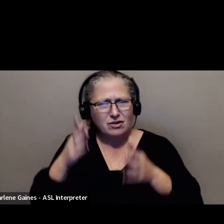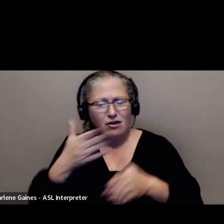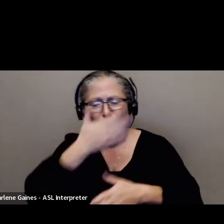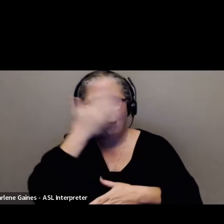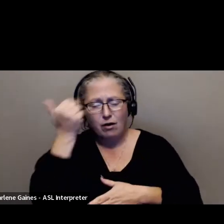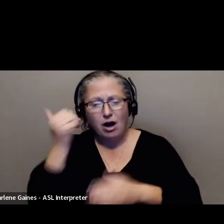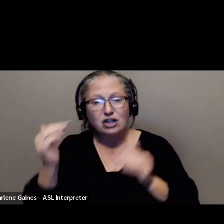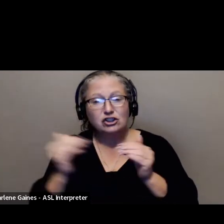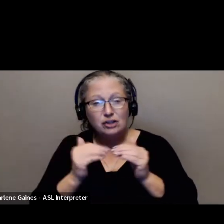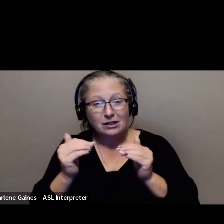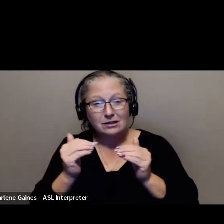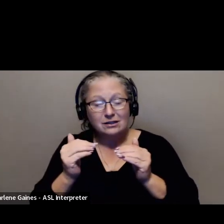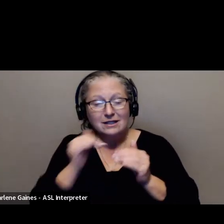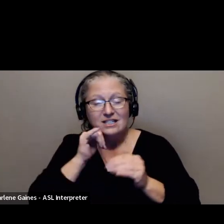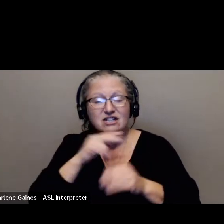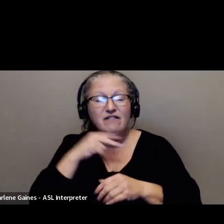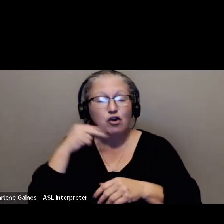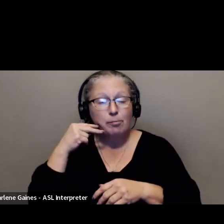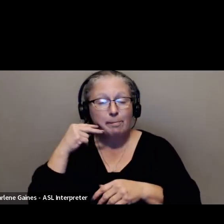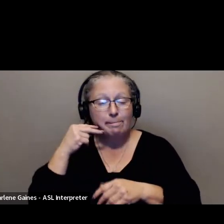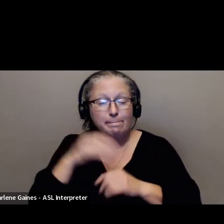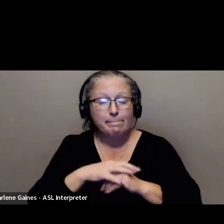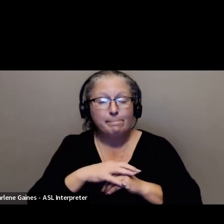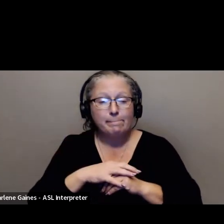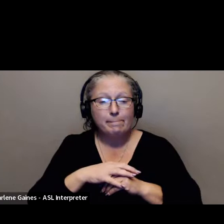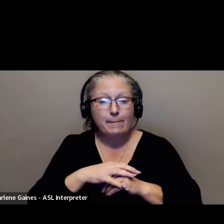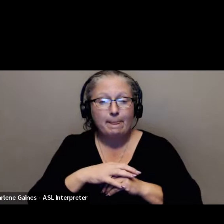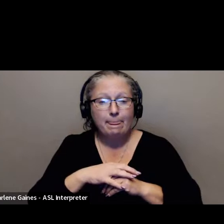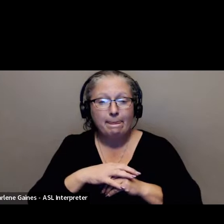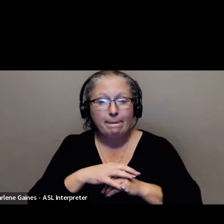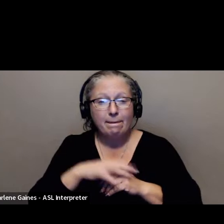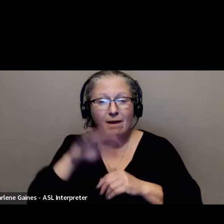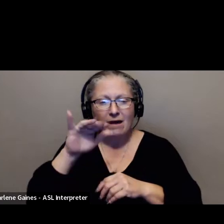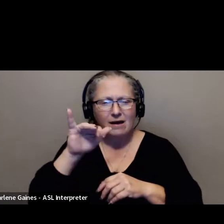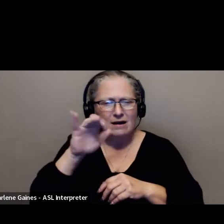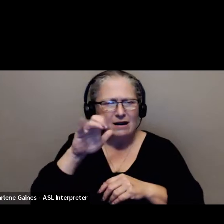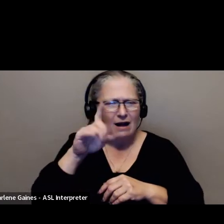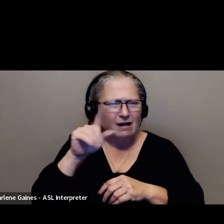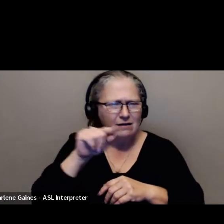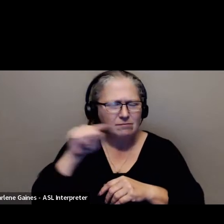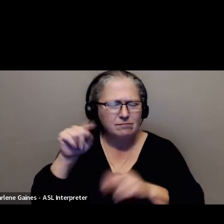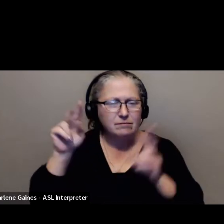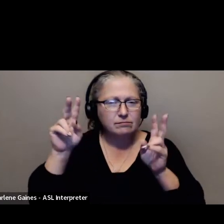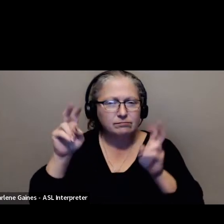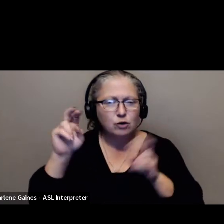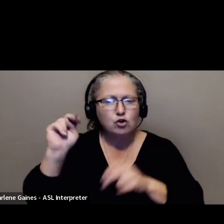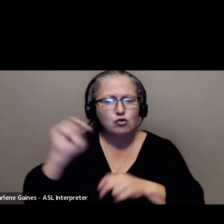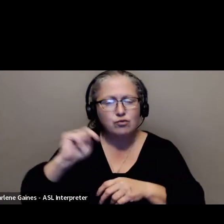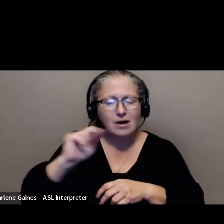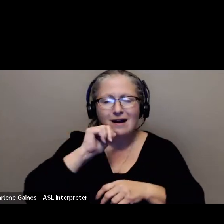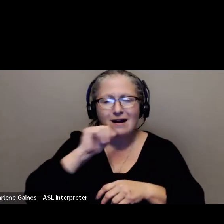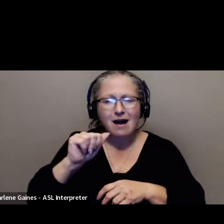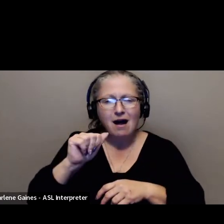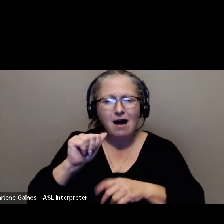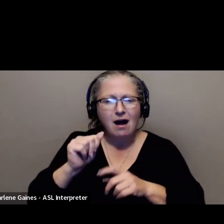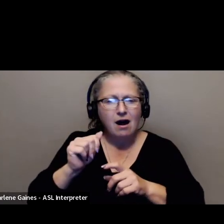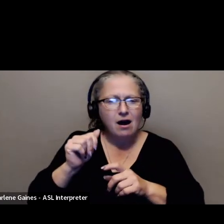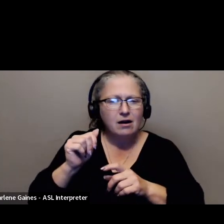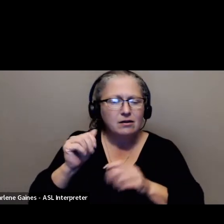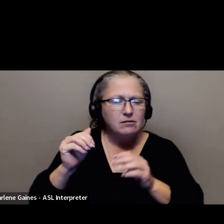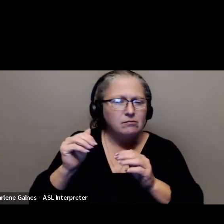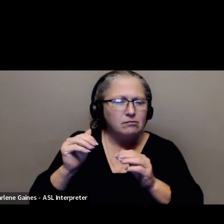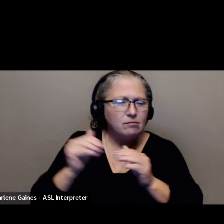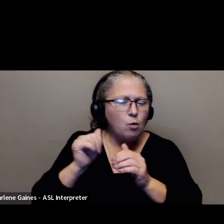that justice is a verb? As said by Yelda Ali, neutrality is not a virtue synonymous with